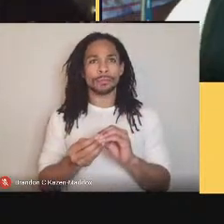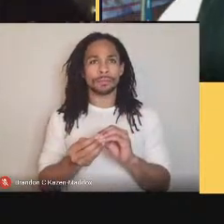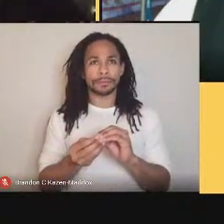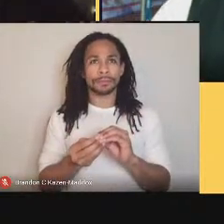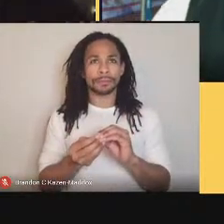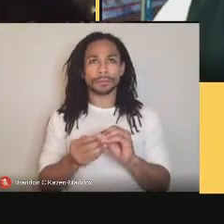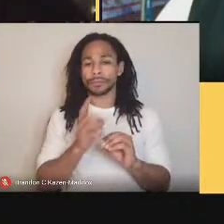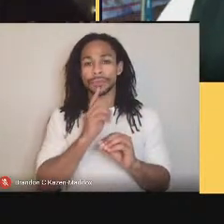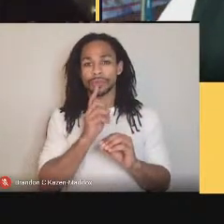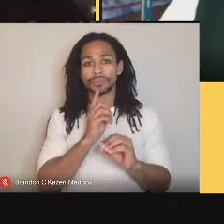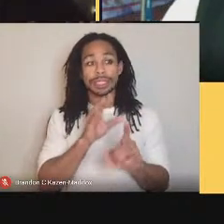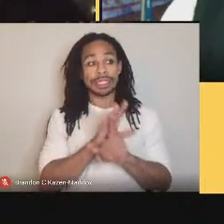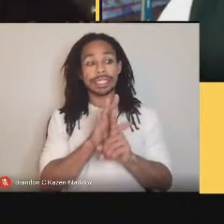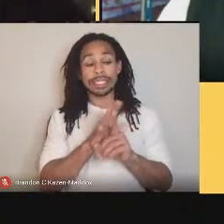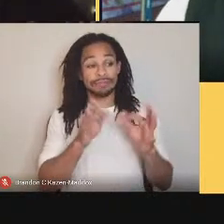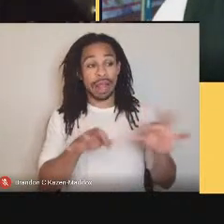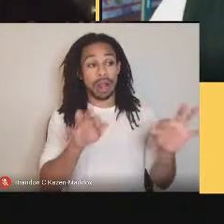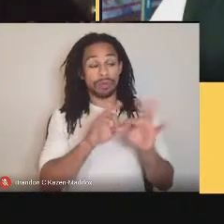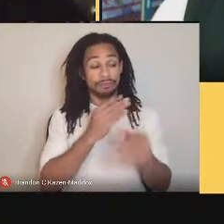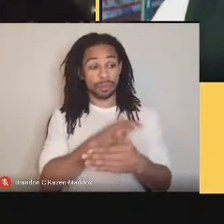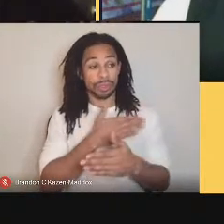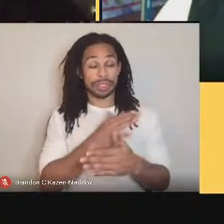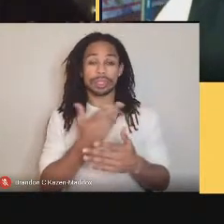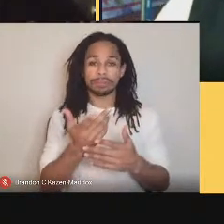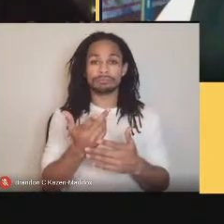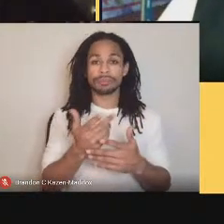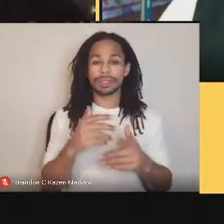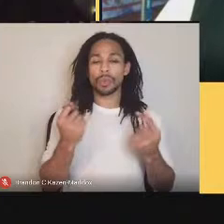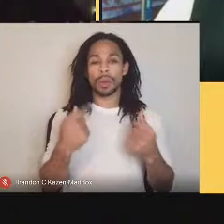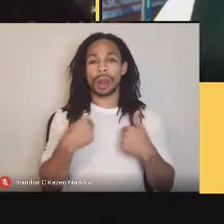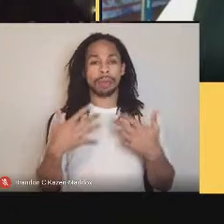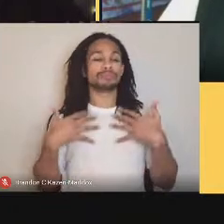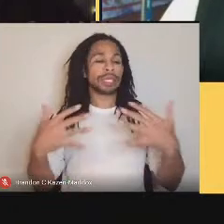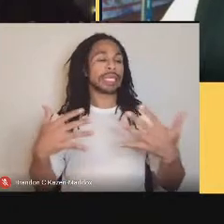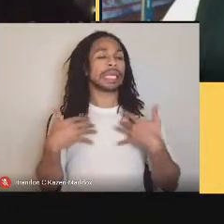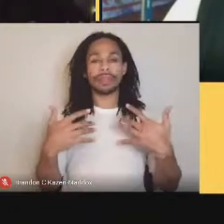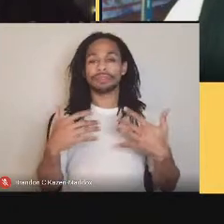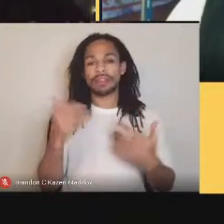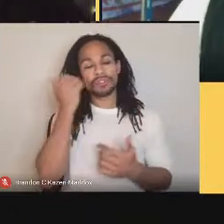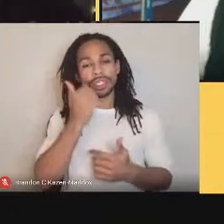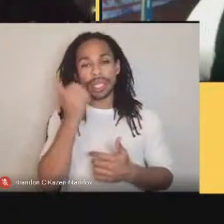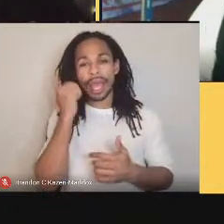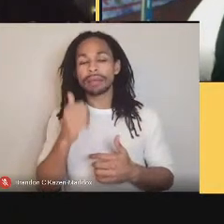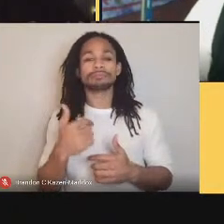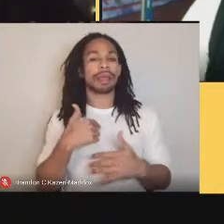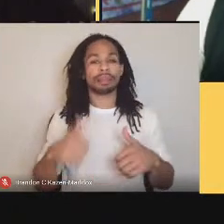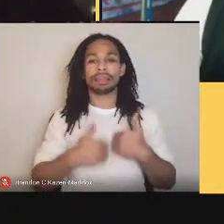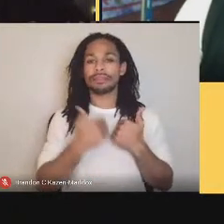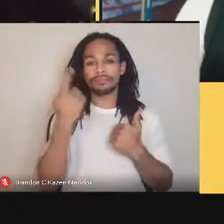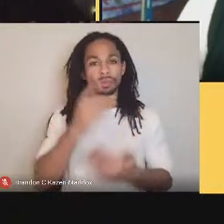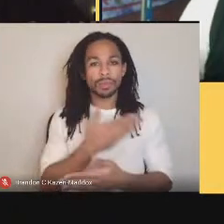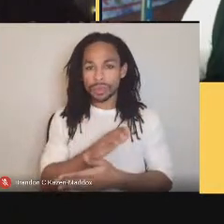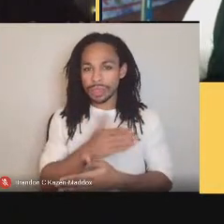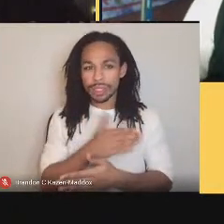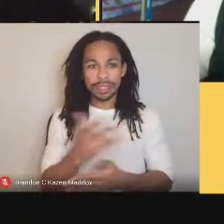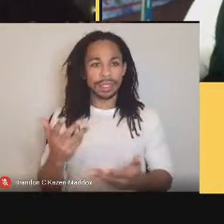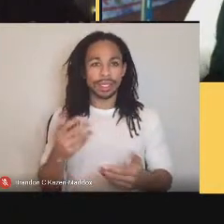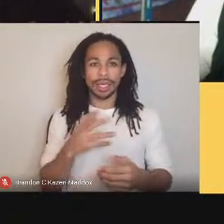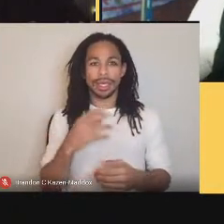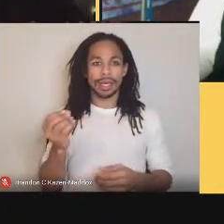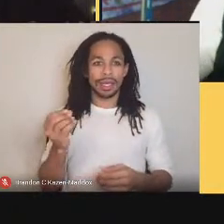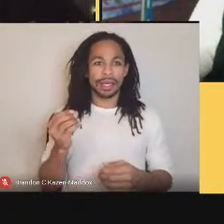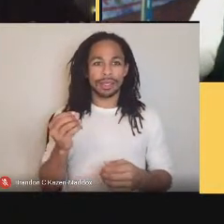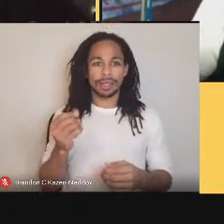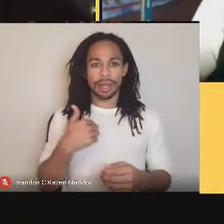its value and purpose is obviously what I breathe every single day. Everything, like I said before, is music to me. And I